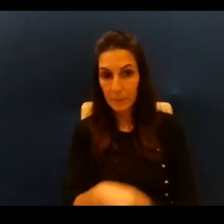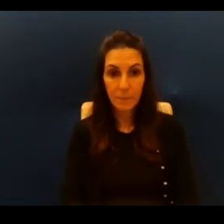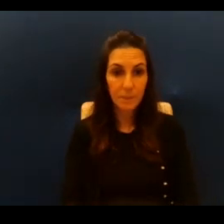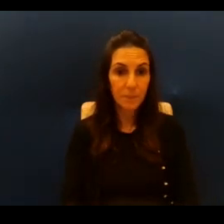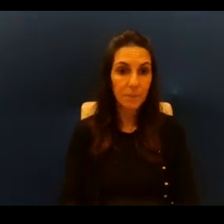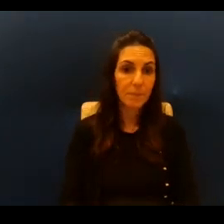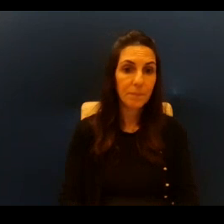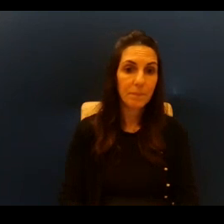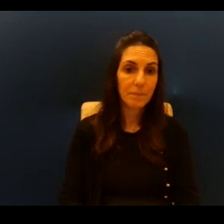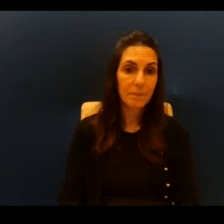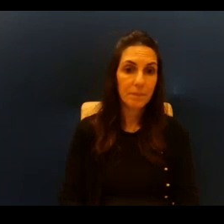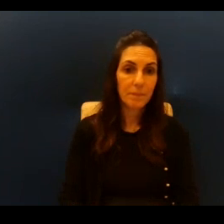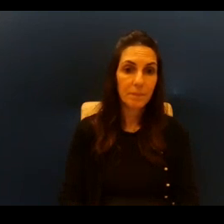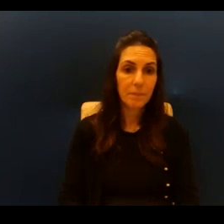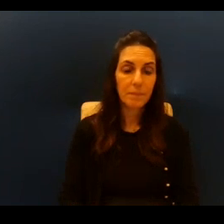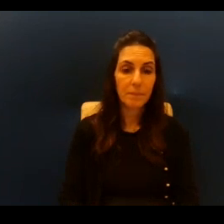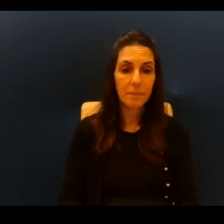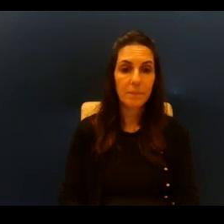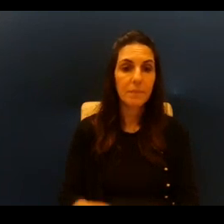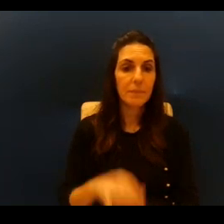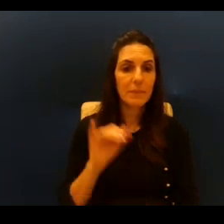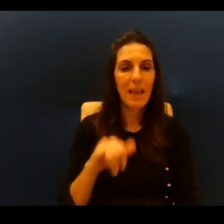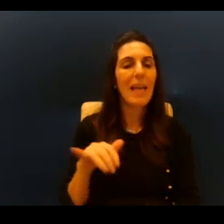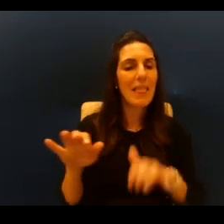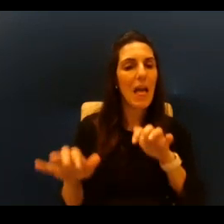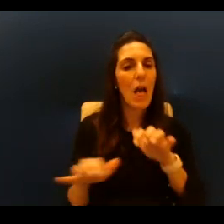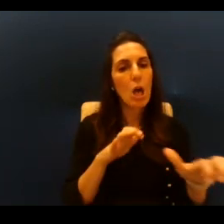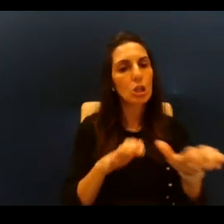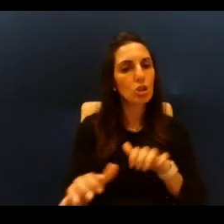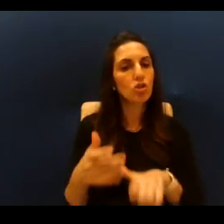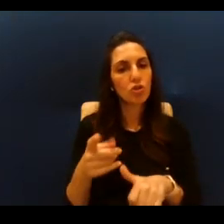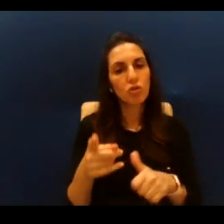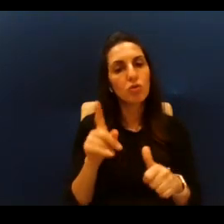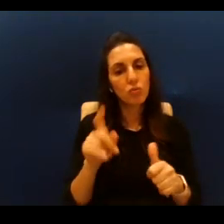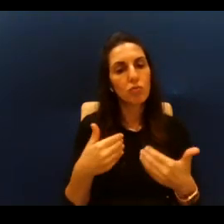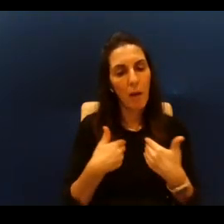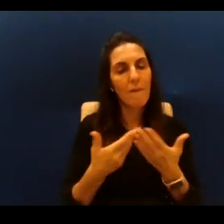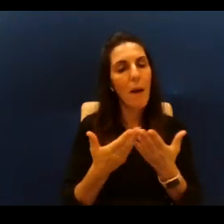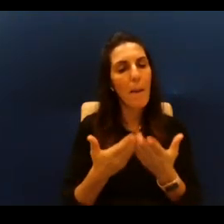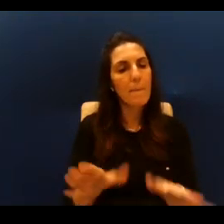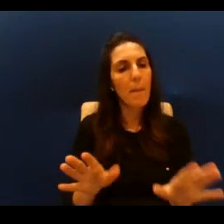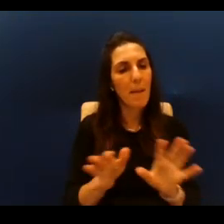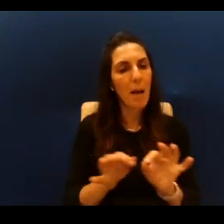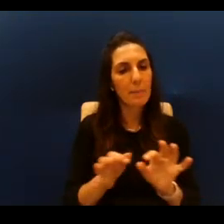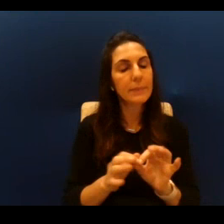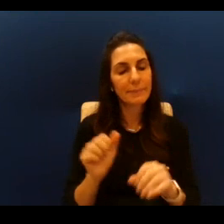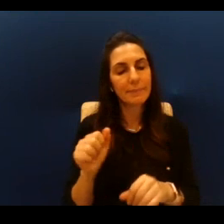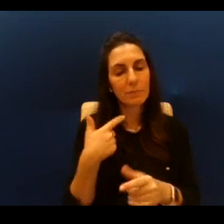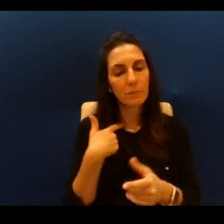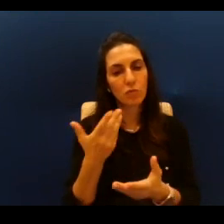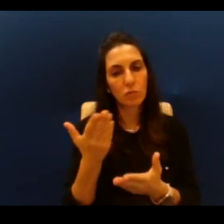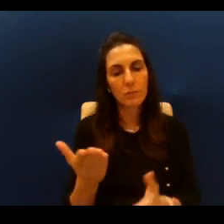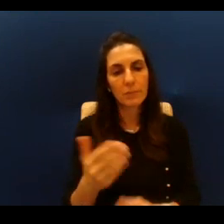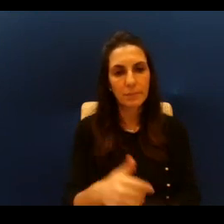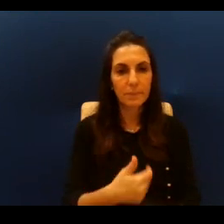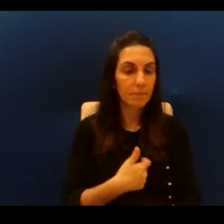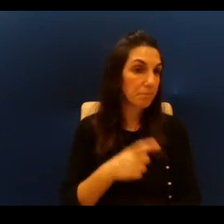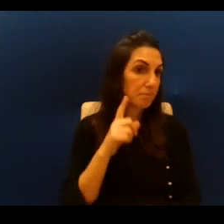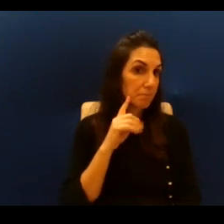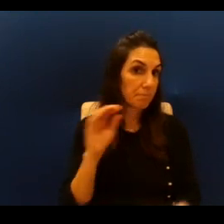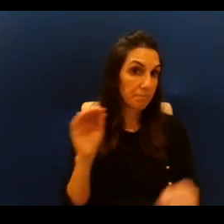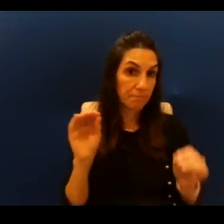Is it final action? I was going to say it is an action, so I would recommend that you have public comment for this. All right. So I'm not hearing anything else from